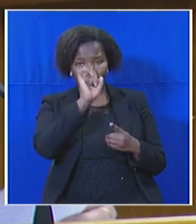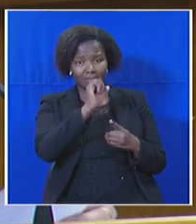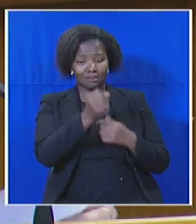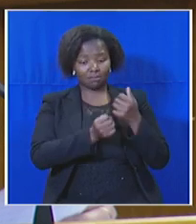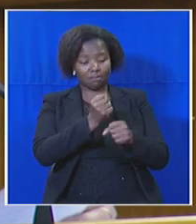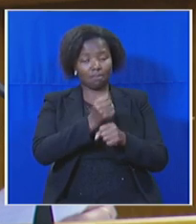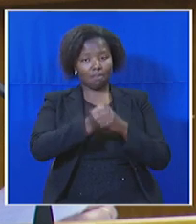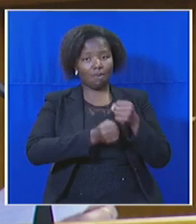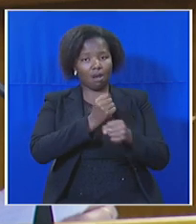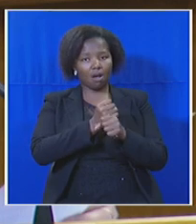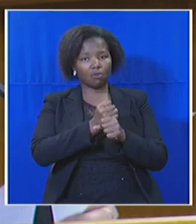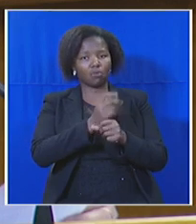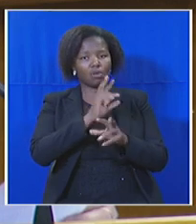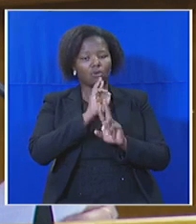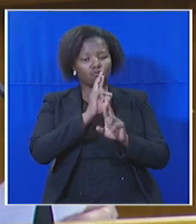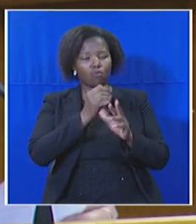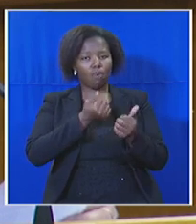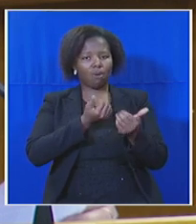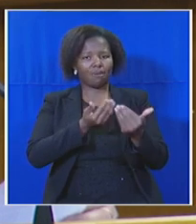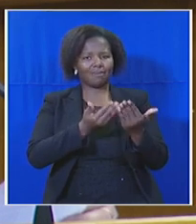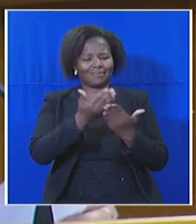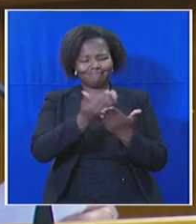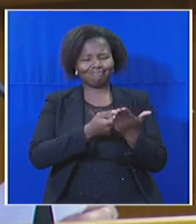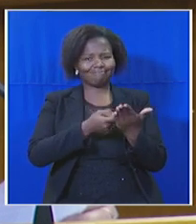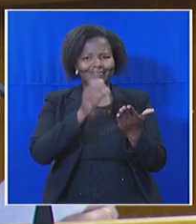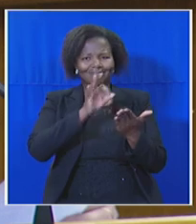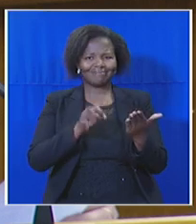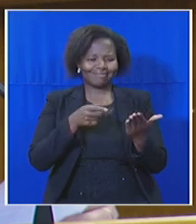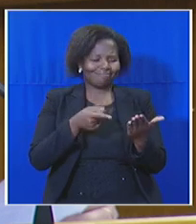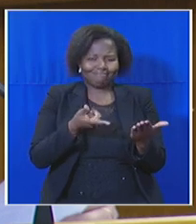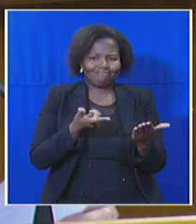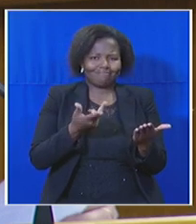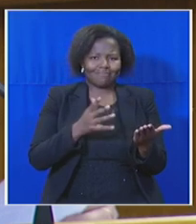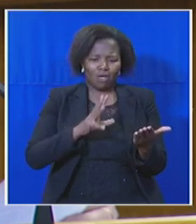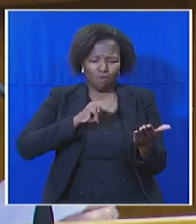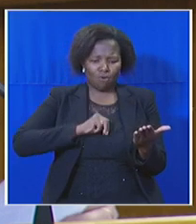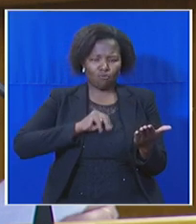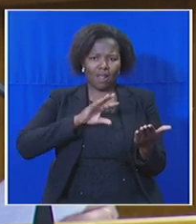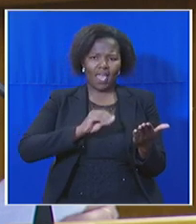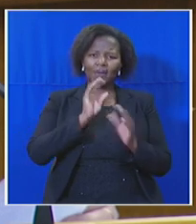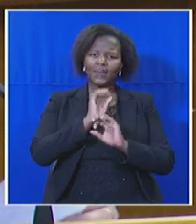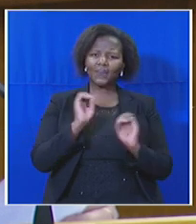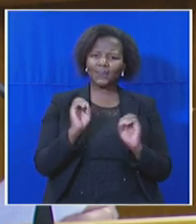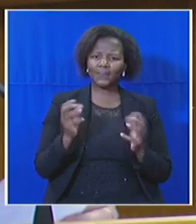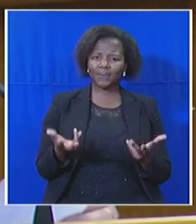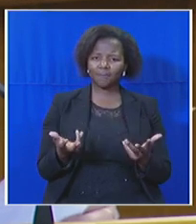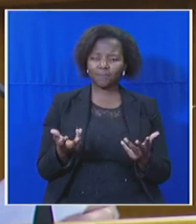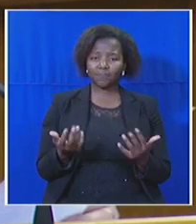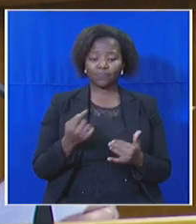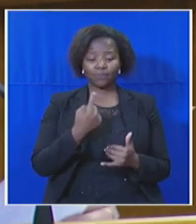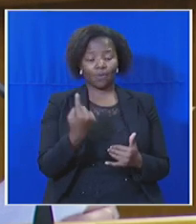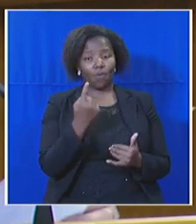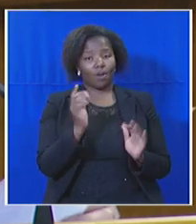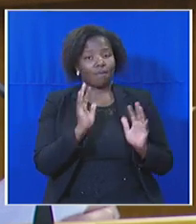releases its heavily massaged, outdated crime statistics, they carry no moral authority whatsoever. They're only of use